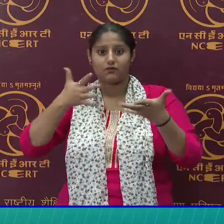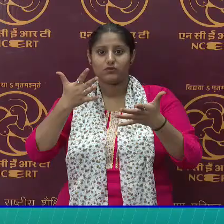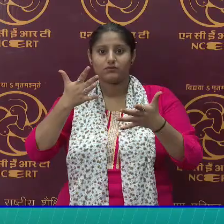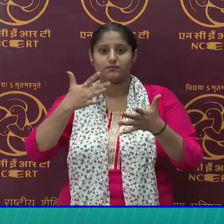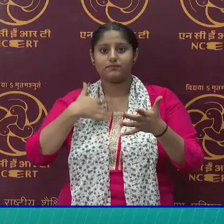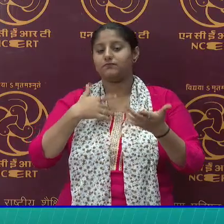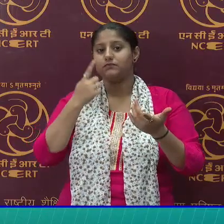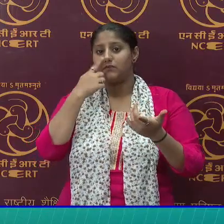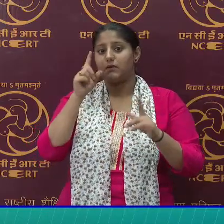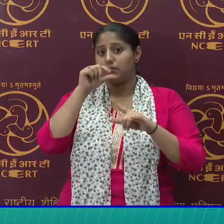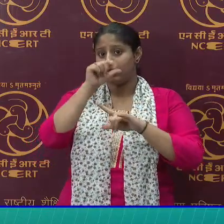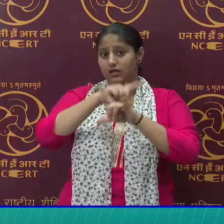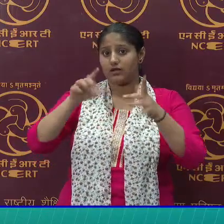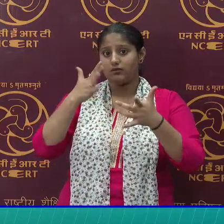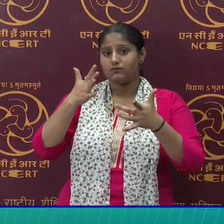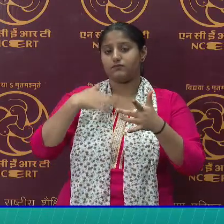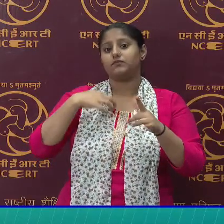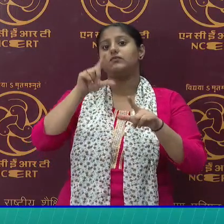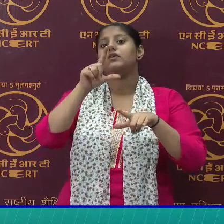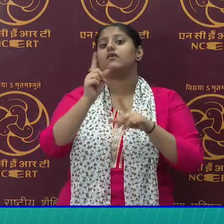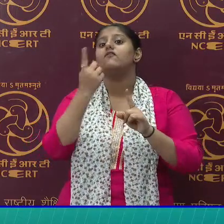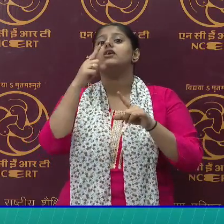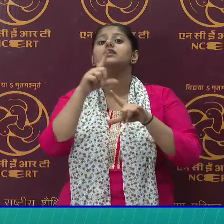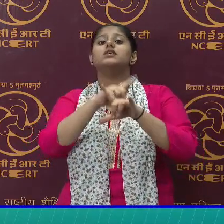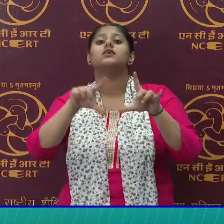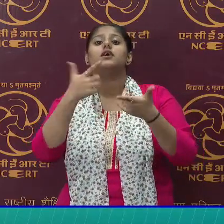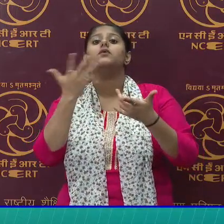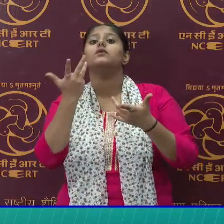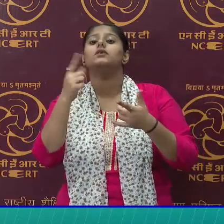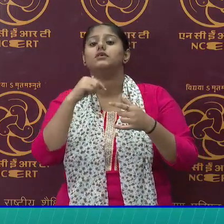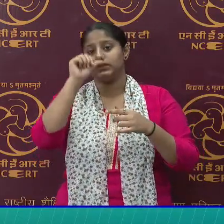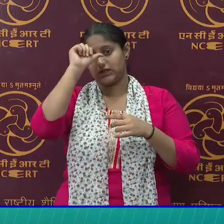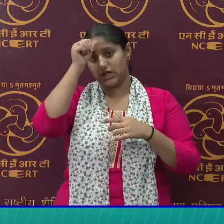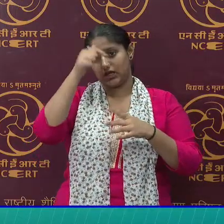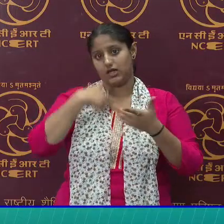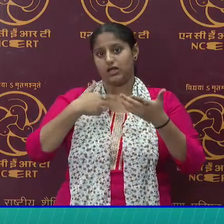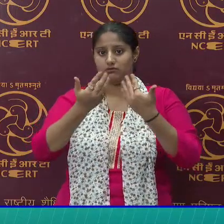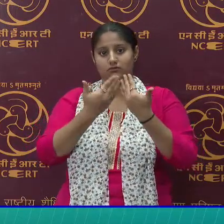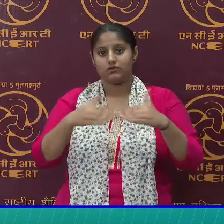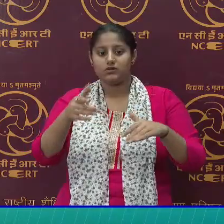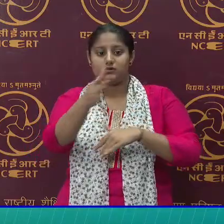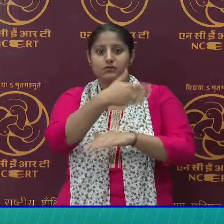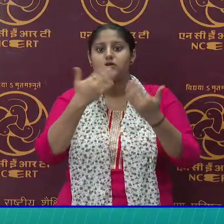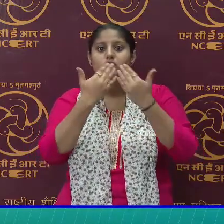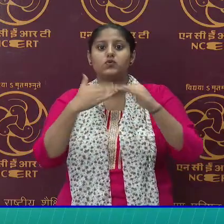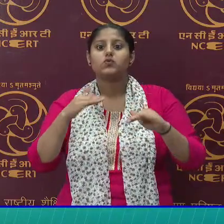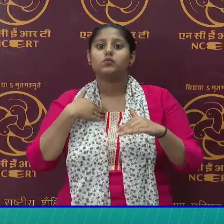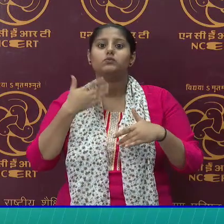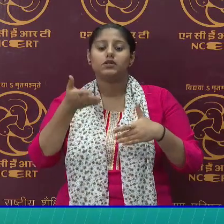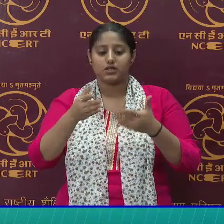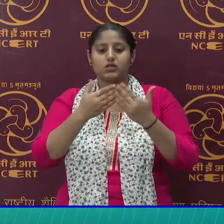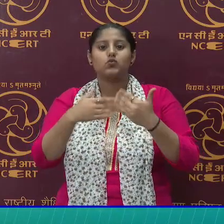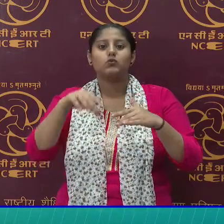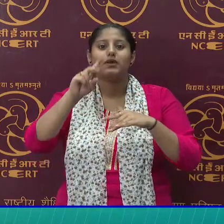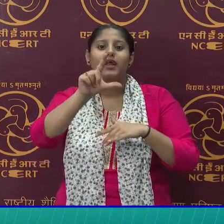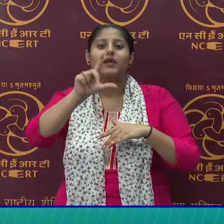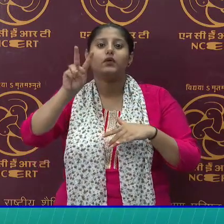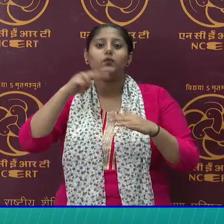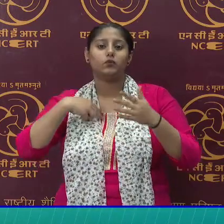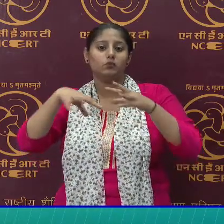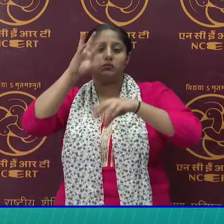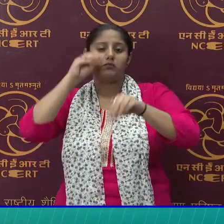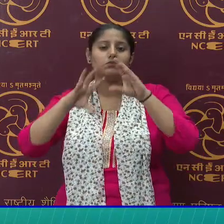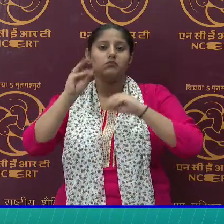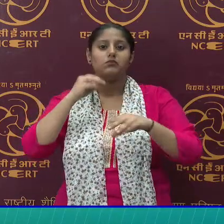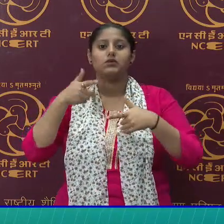possibly not the first language in which they learn at school. So they would be, this